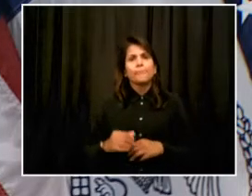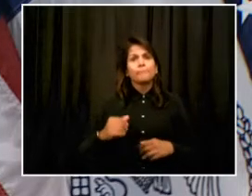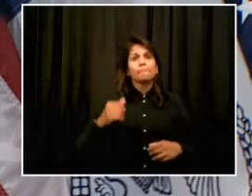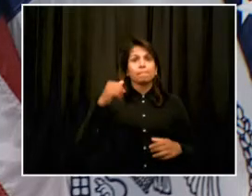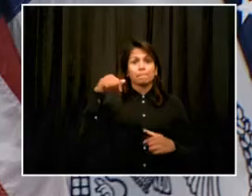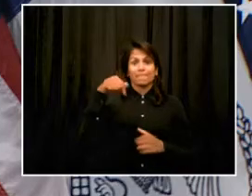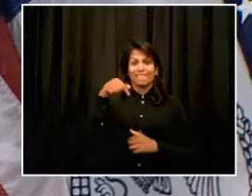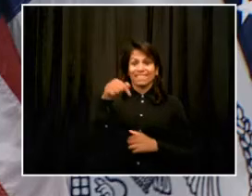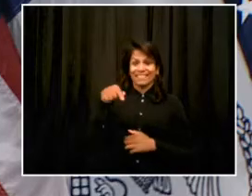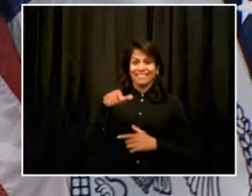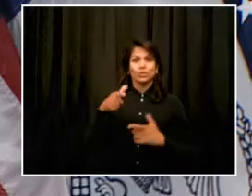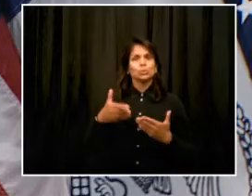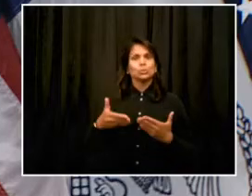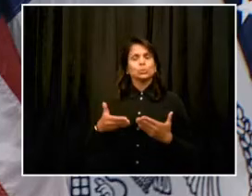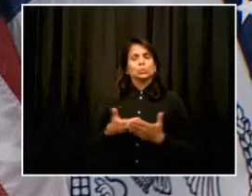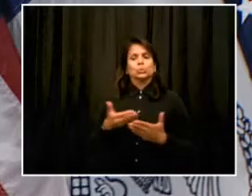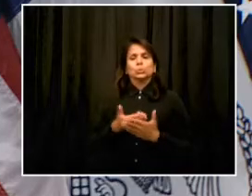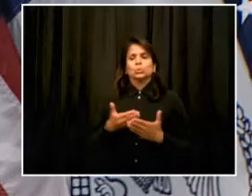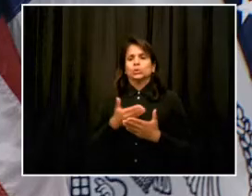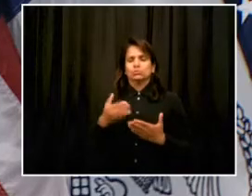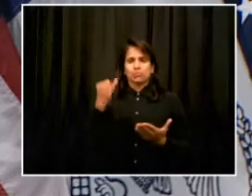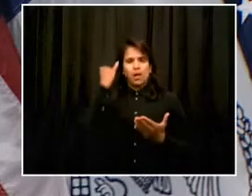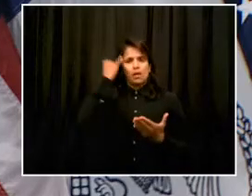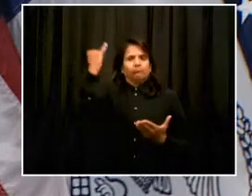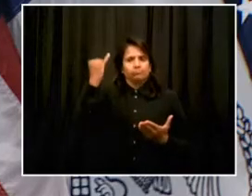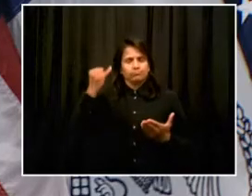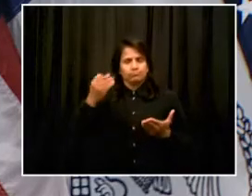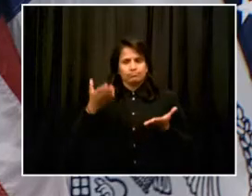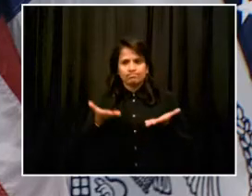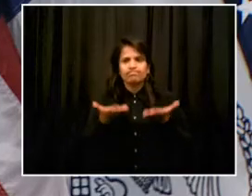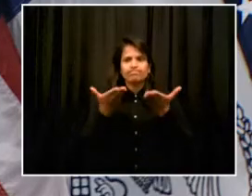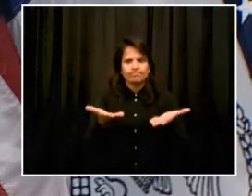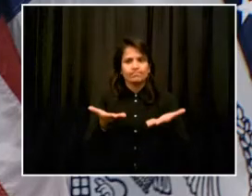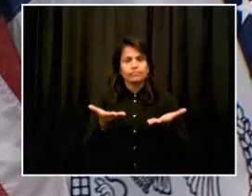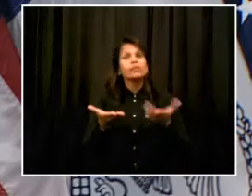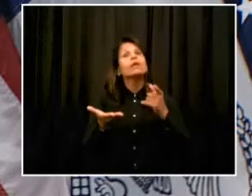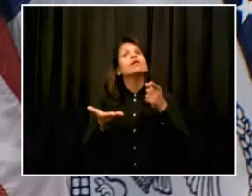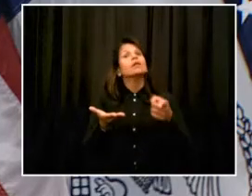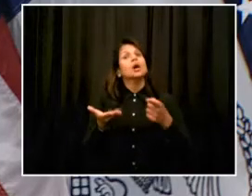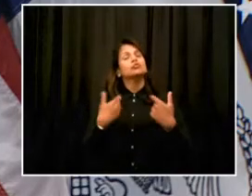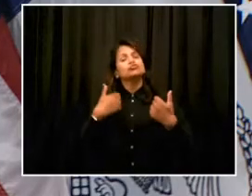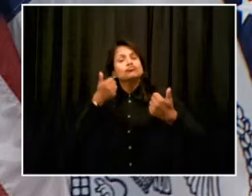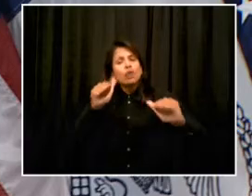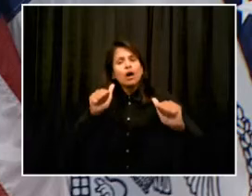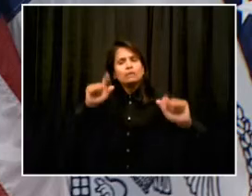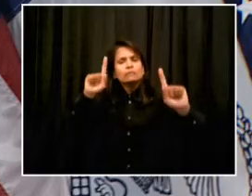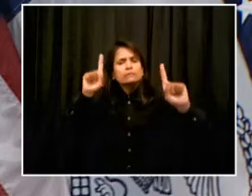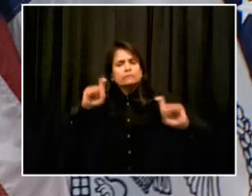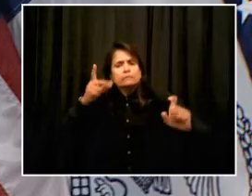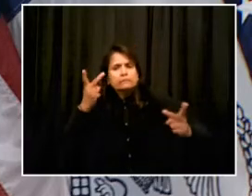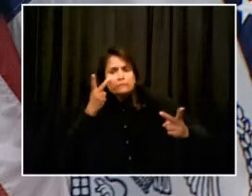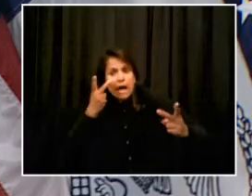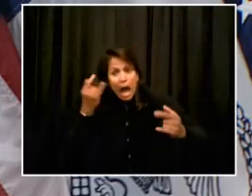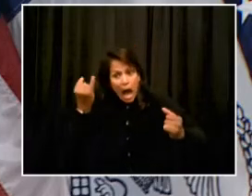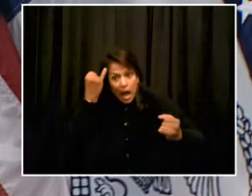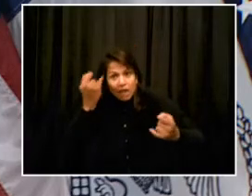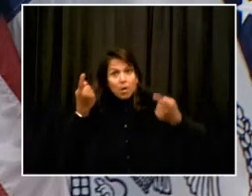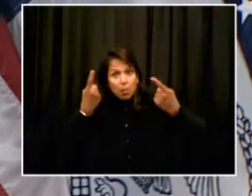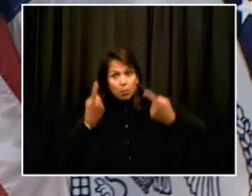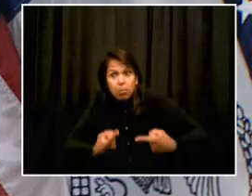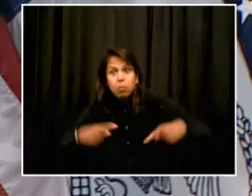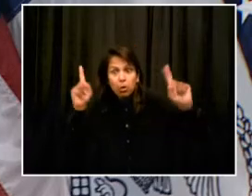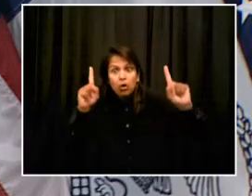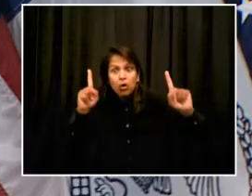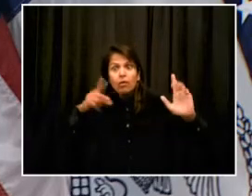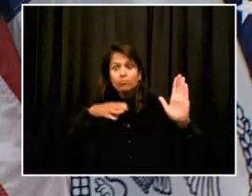it for as long as we think makes sense and as extensively as we think makes sense. But I think to begin with,